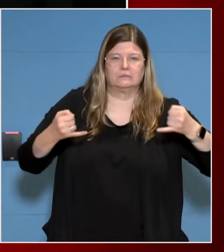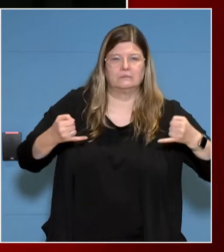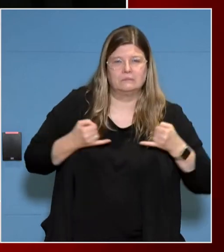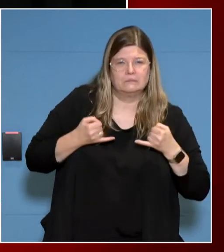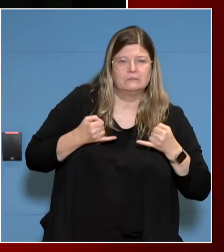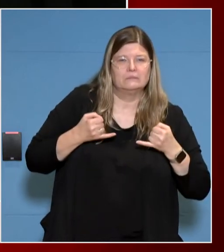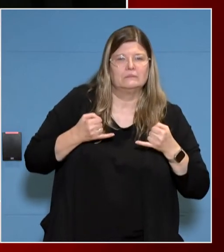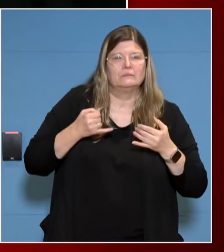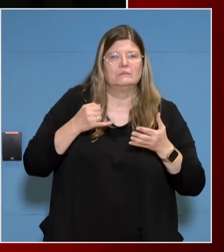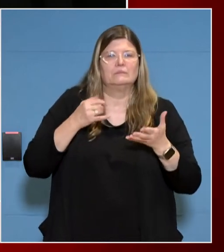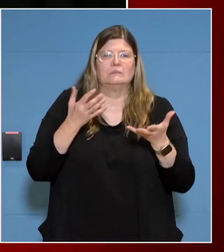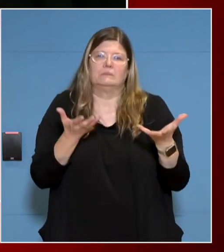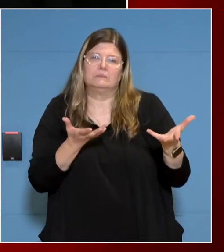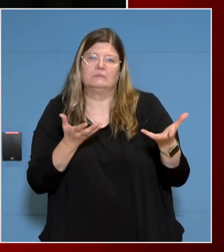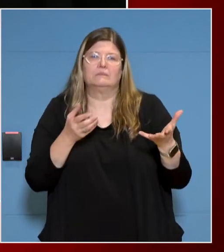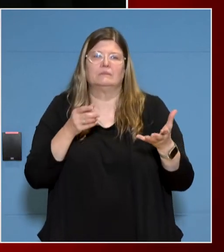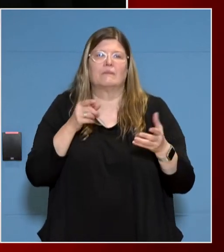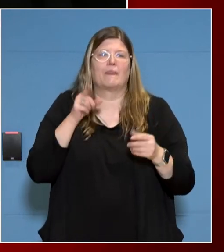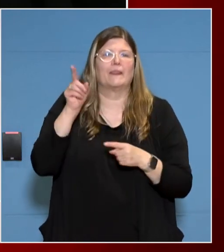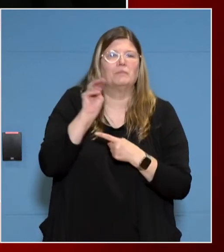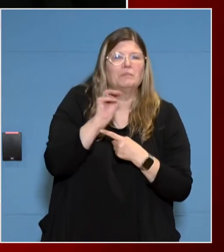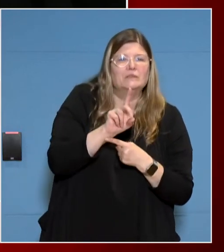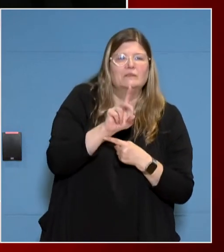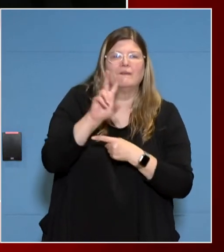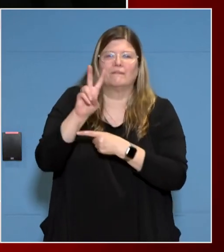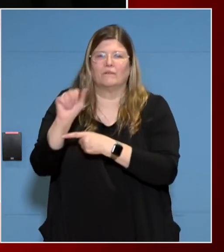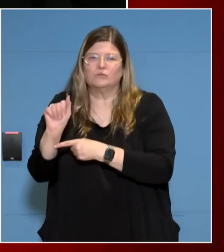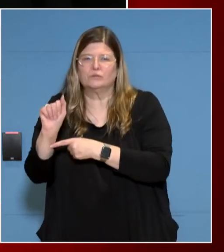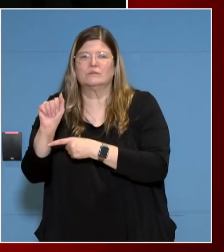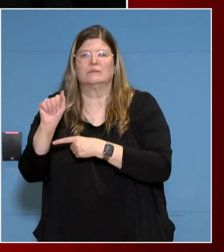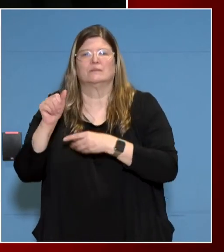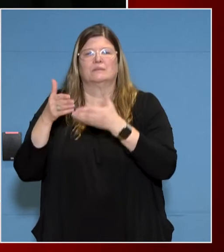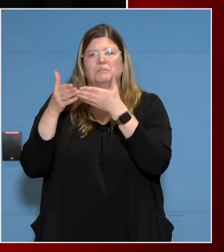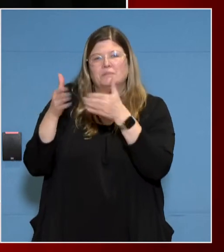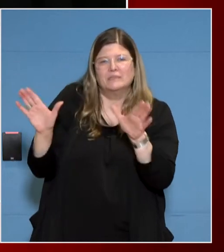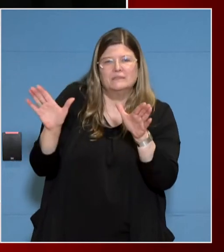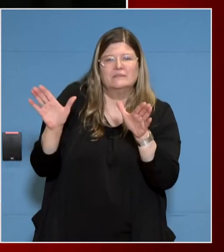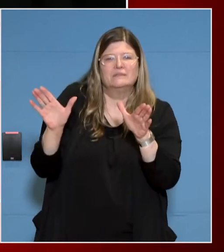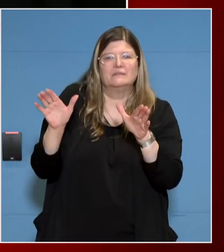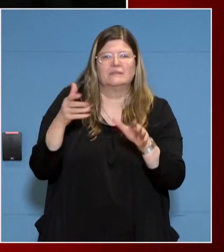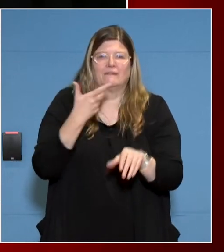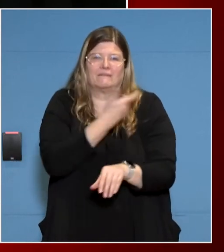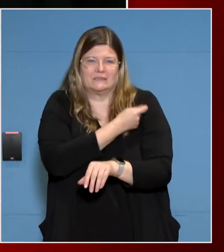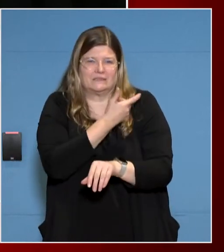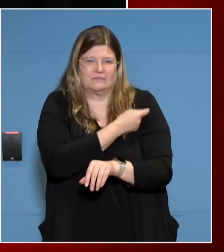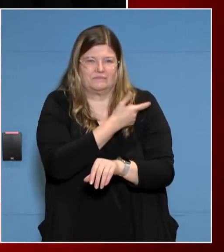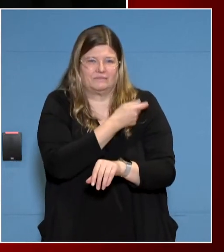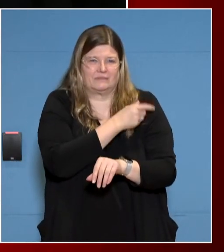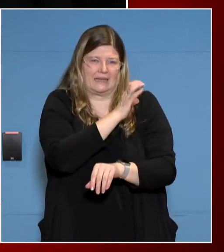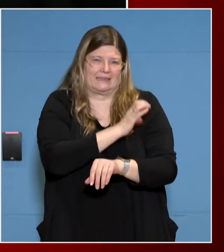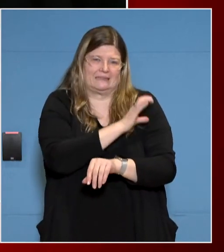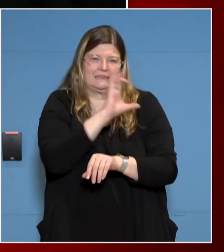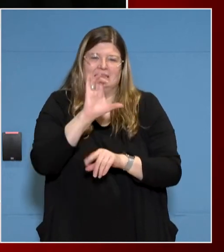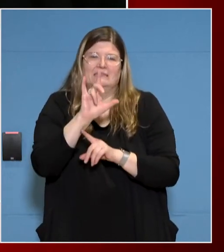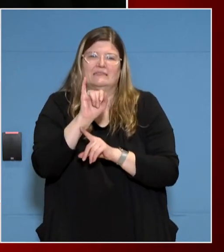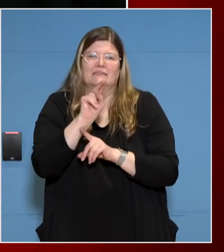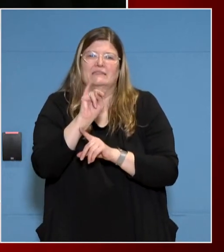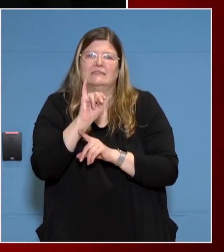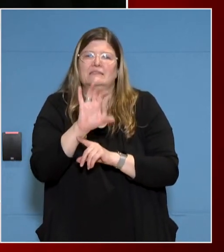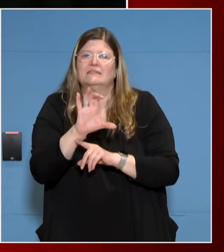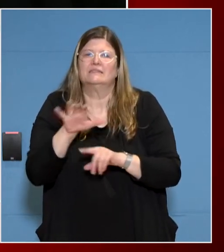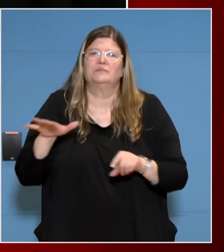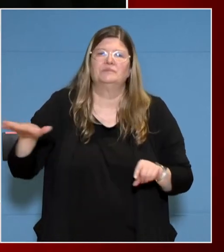up mass vaccination clinics or community clinics that were operated at the local health